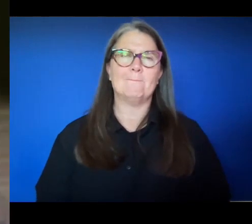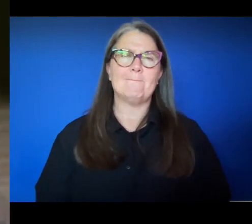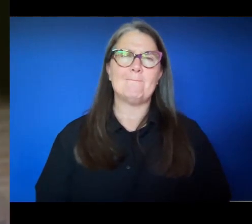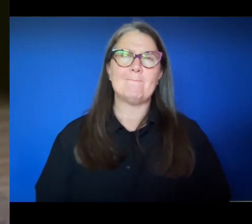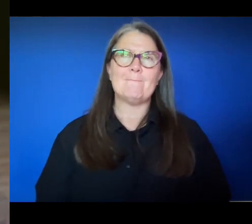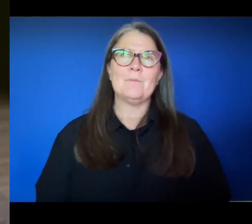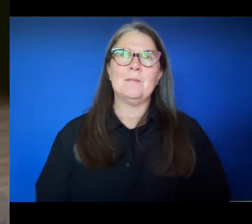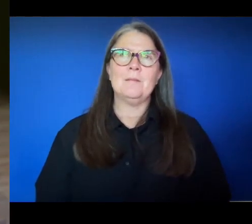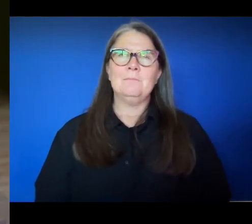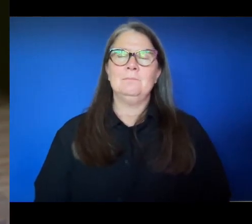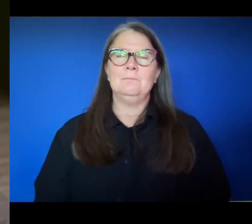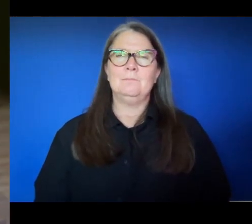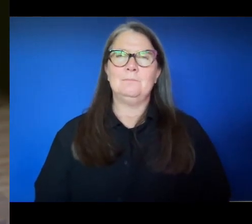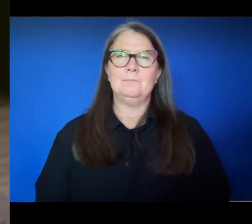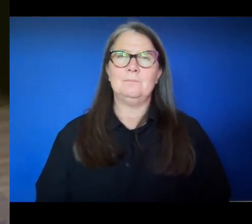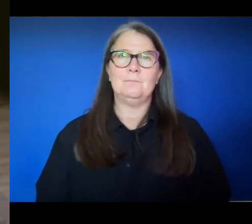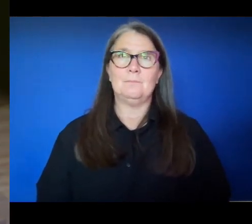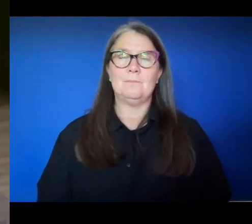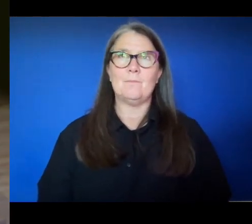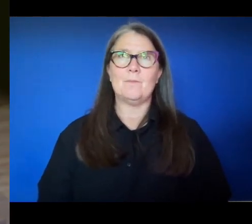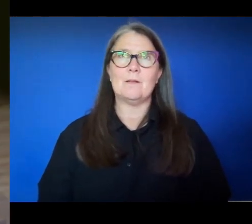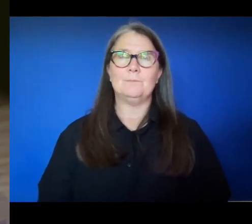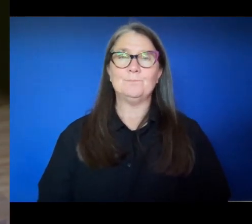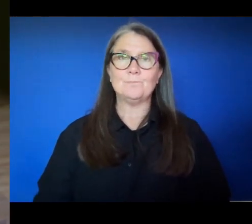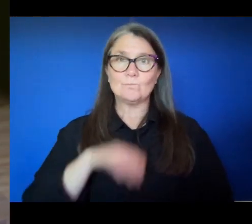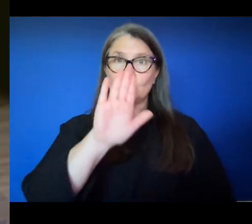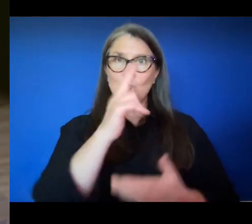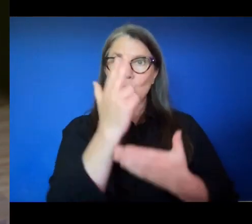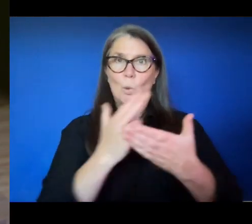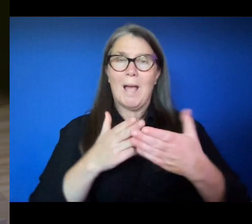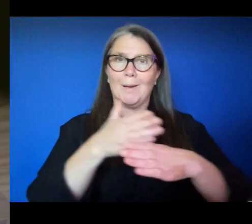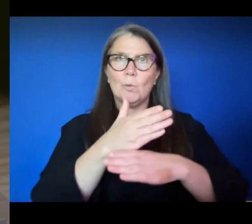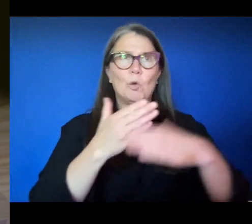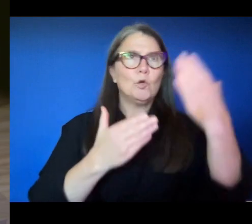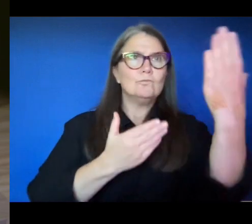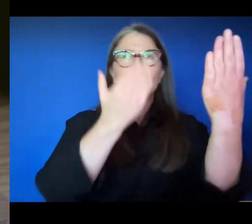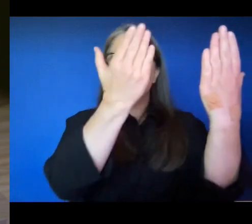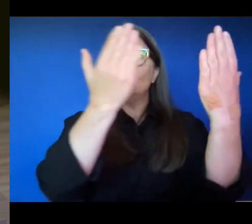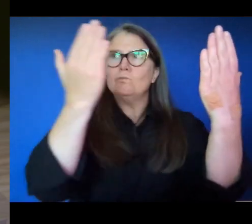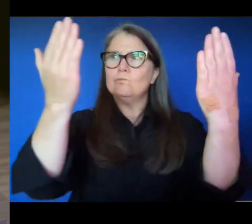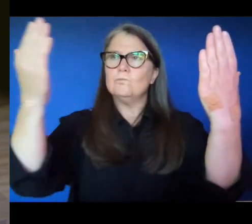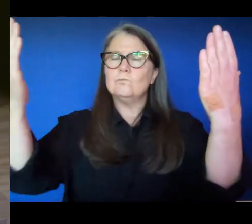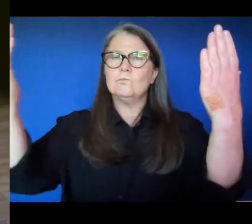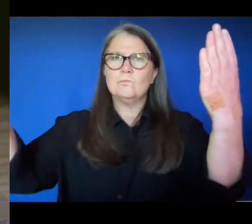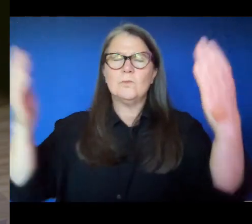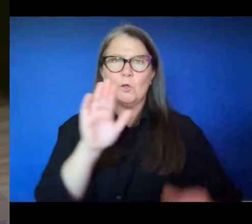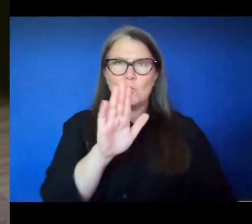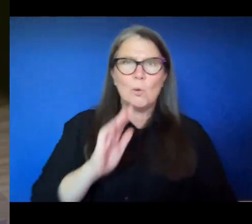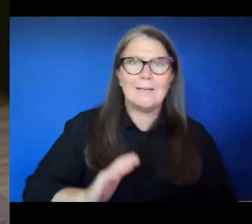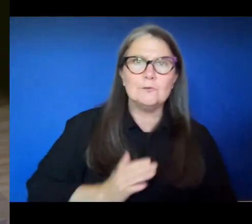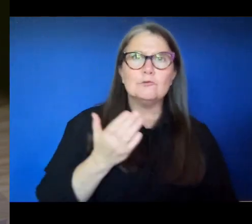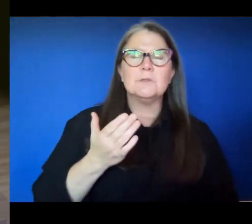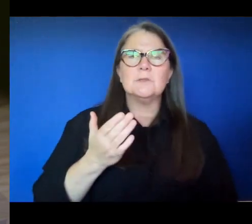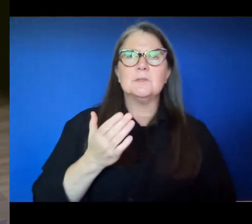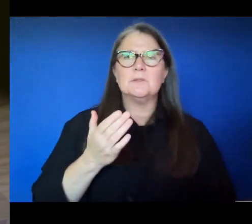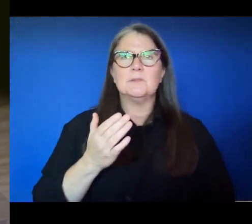of work are part of your broader practices. These concerns and these interests are part of your existing practices,